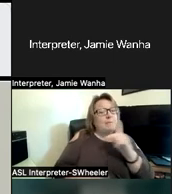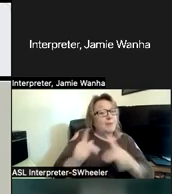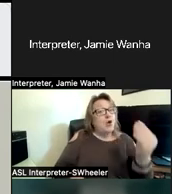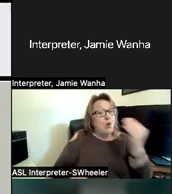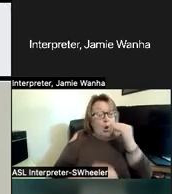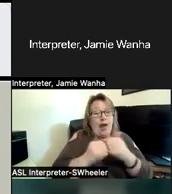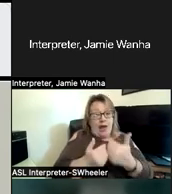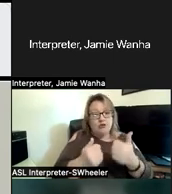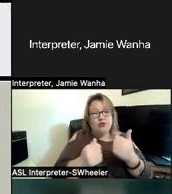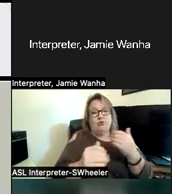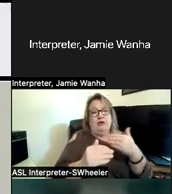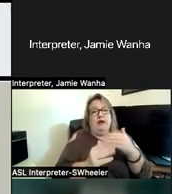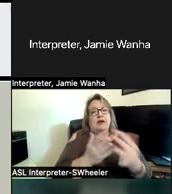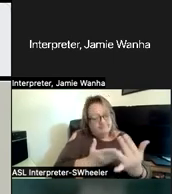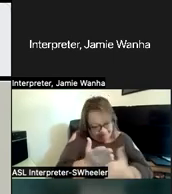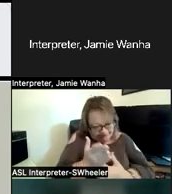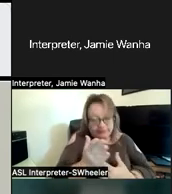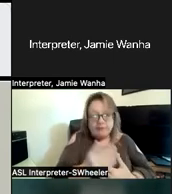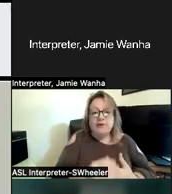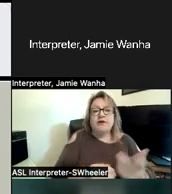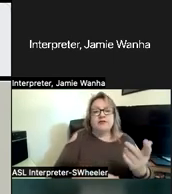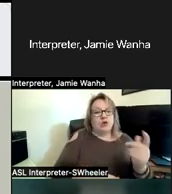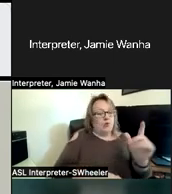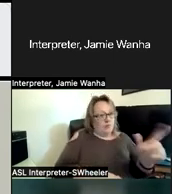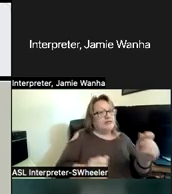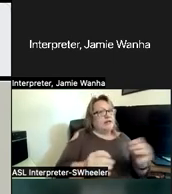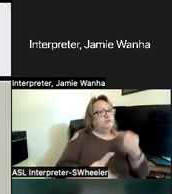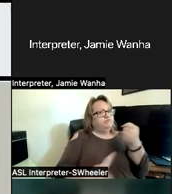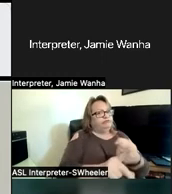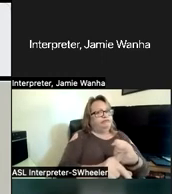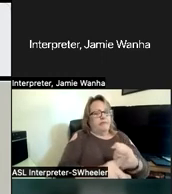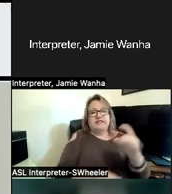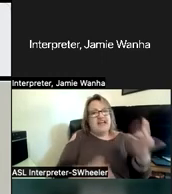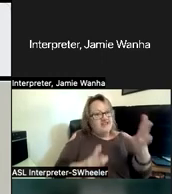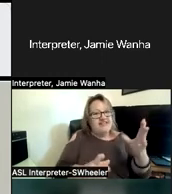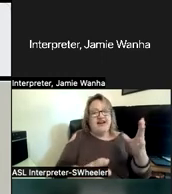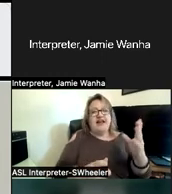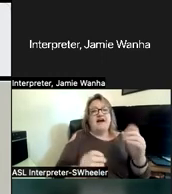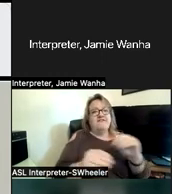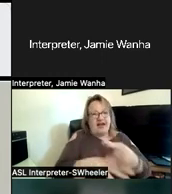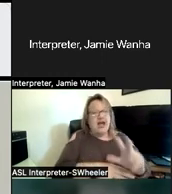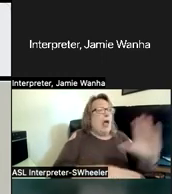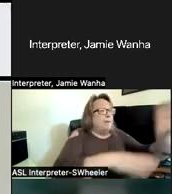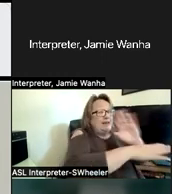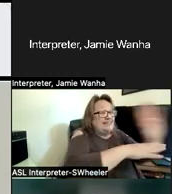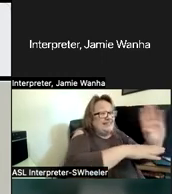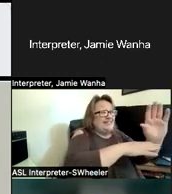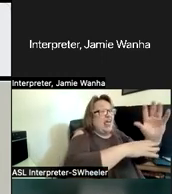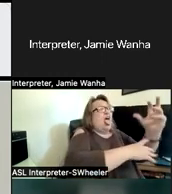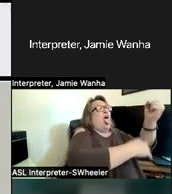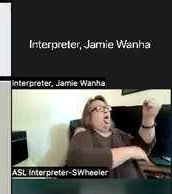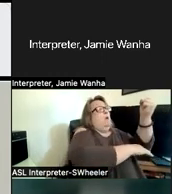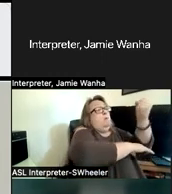to get by. It has a very devastating effect on the community because it has a domino effect. If the business doesn't stay open, people don't